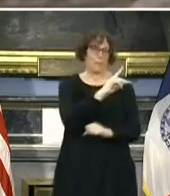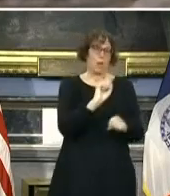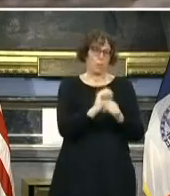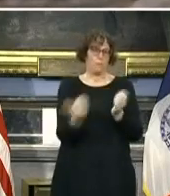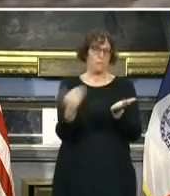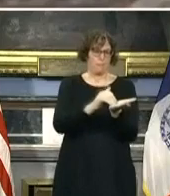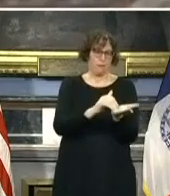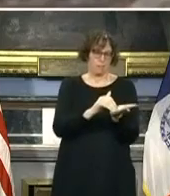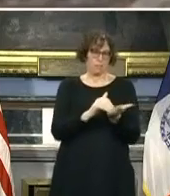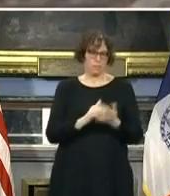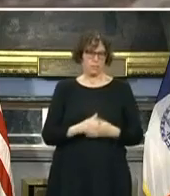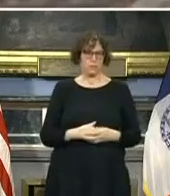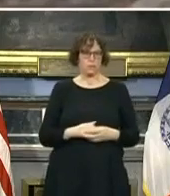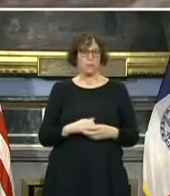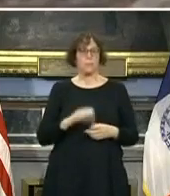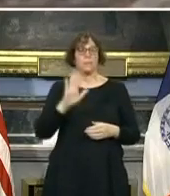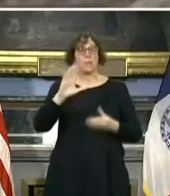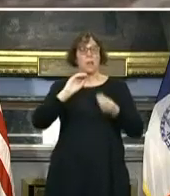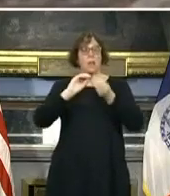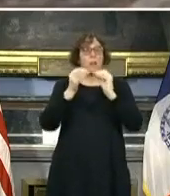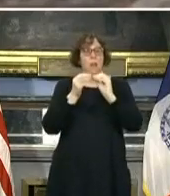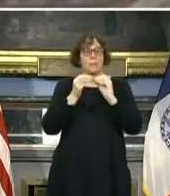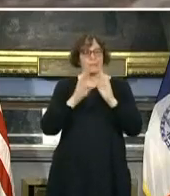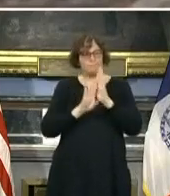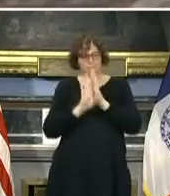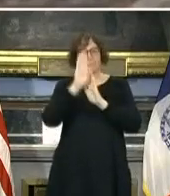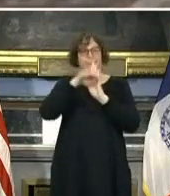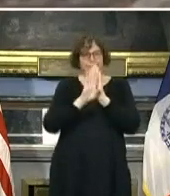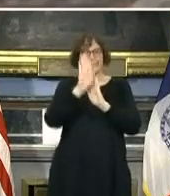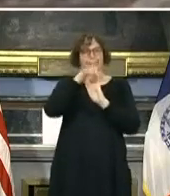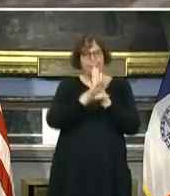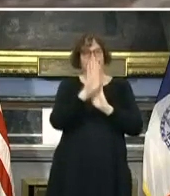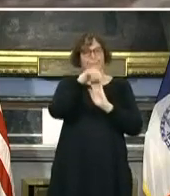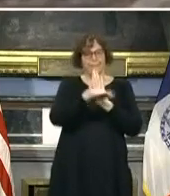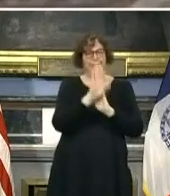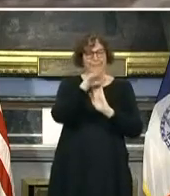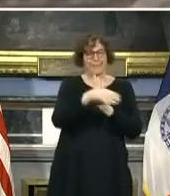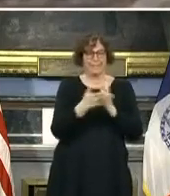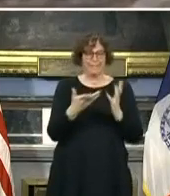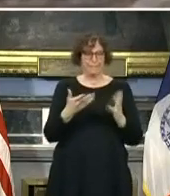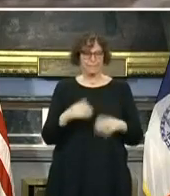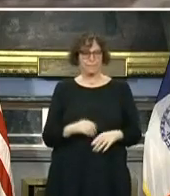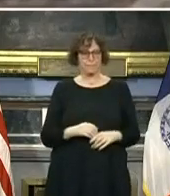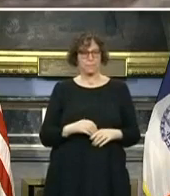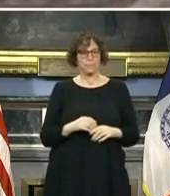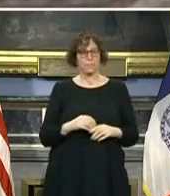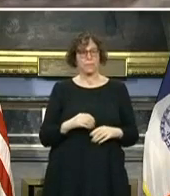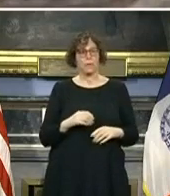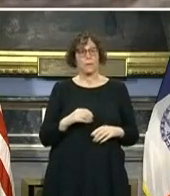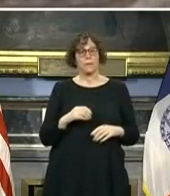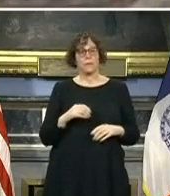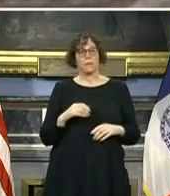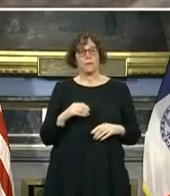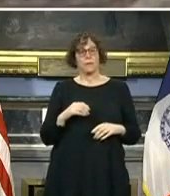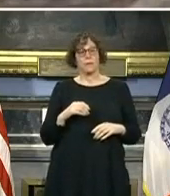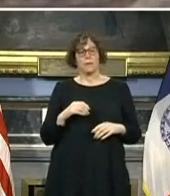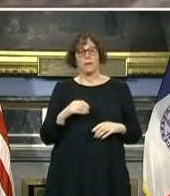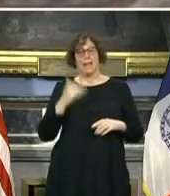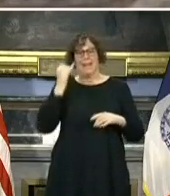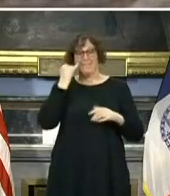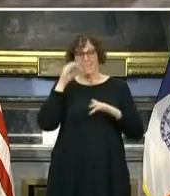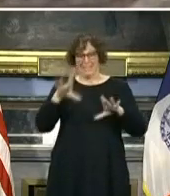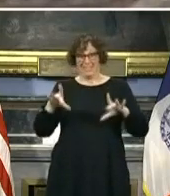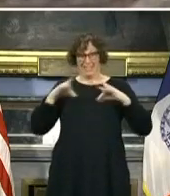and pray is that once you get this, no, we don't want anyone to have it, but once you get it, you're done and you can continue your life and be